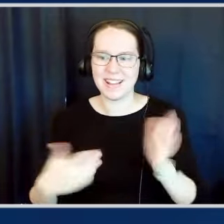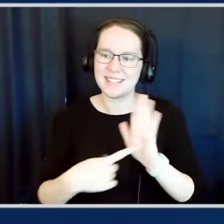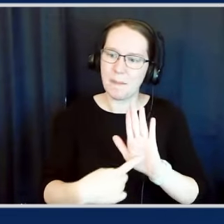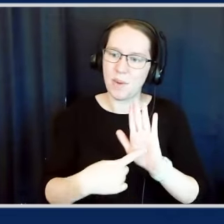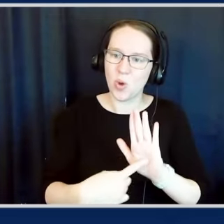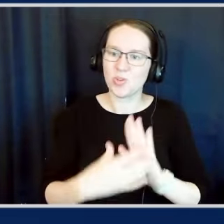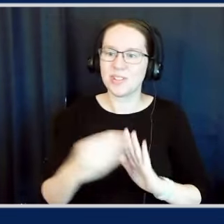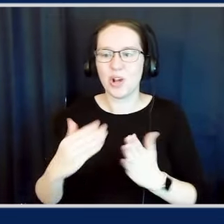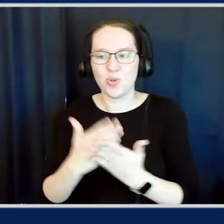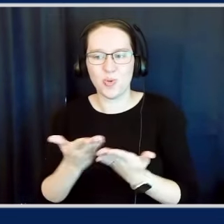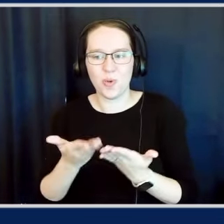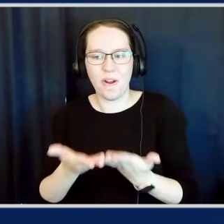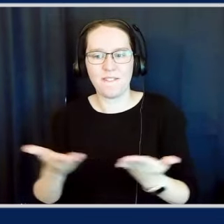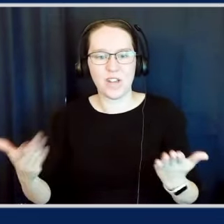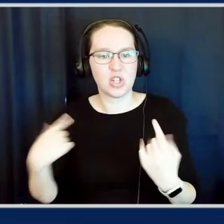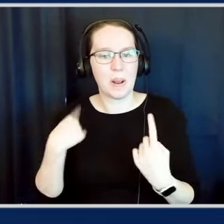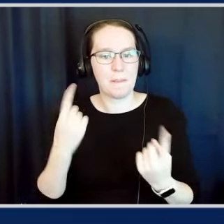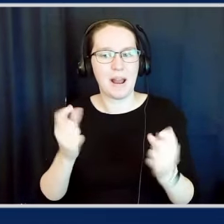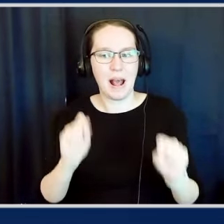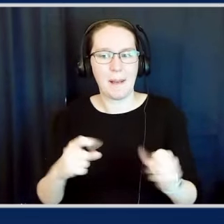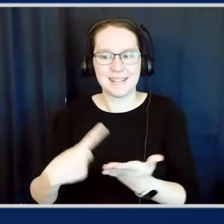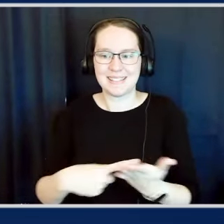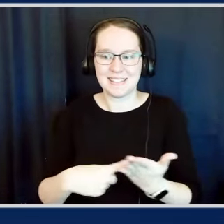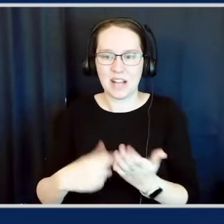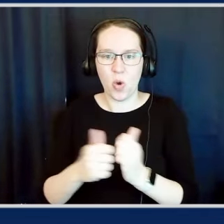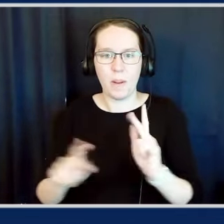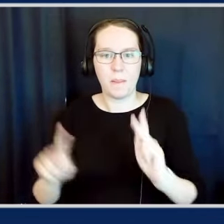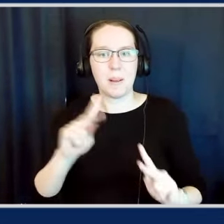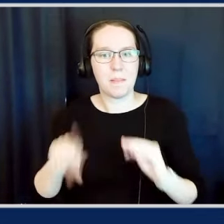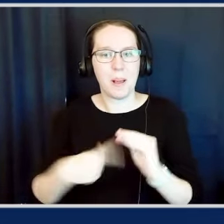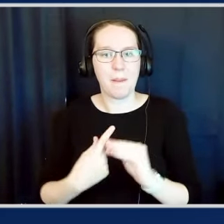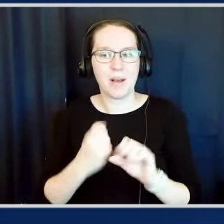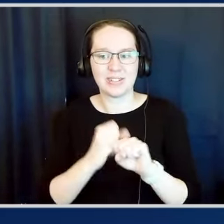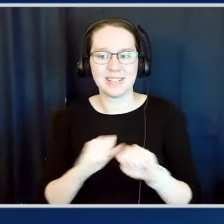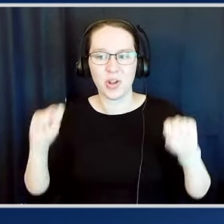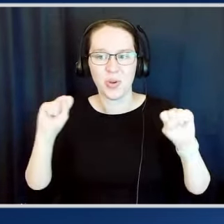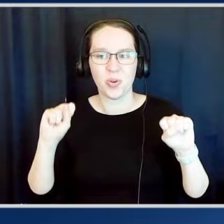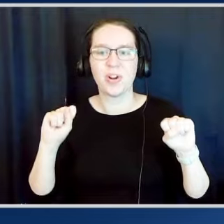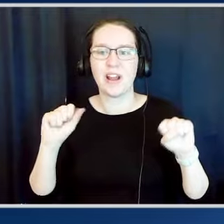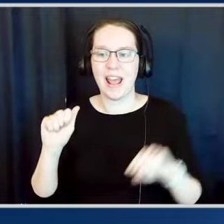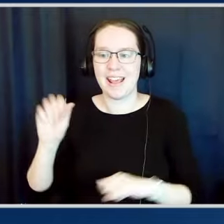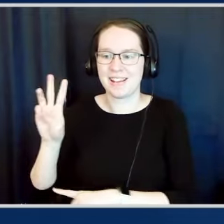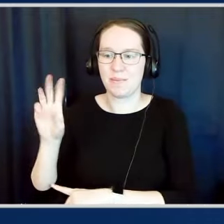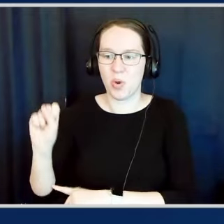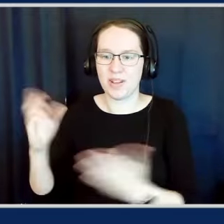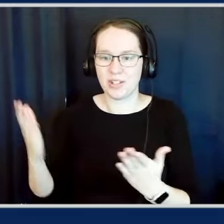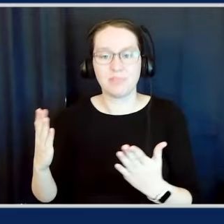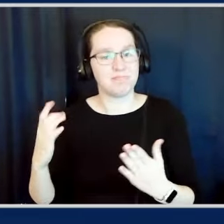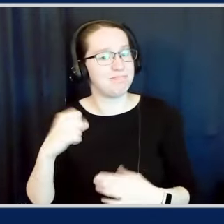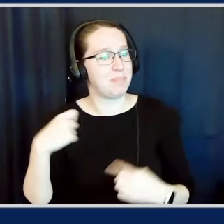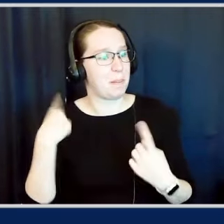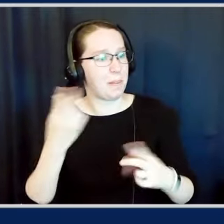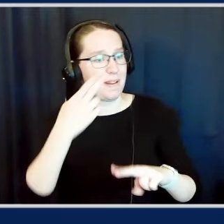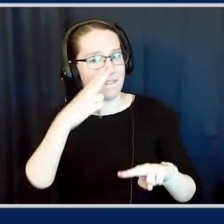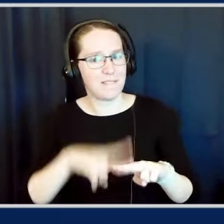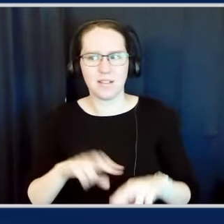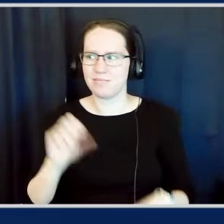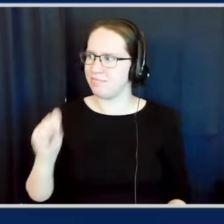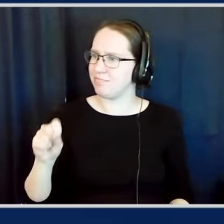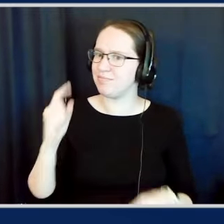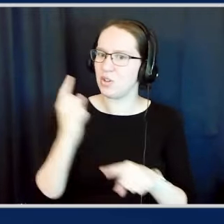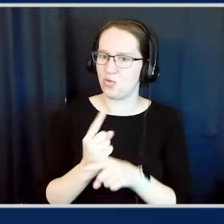new features that we've been able to discuss with people about security at AWS here, right? Yeah, it's been very fun. Ton of fun. And joined